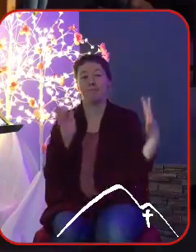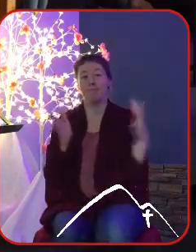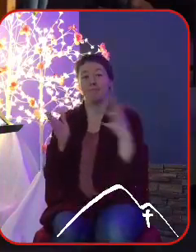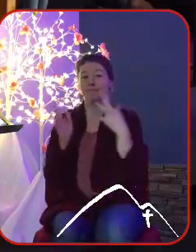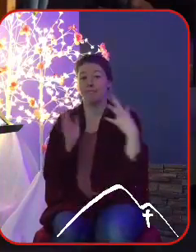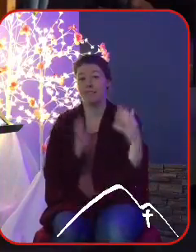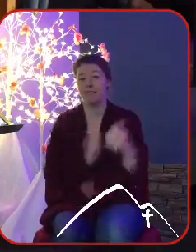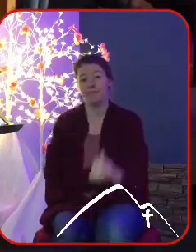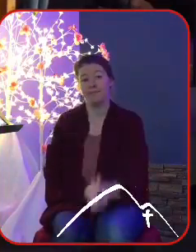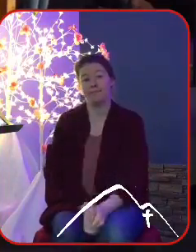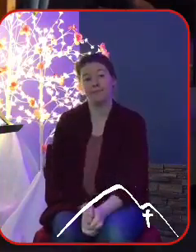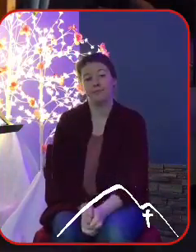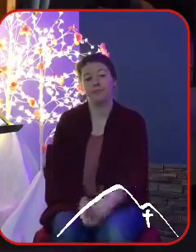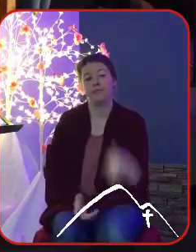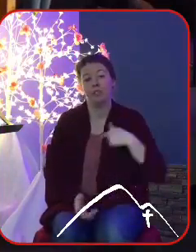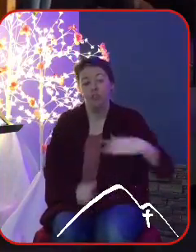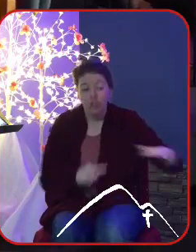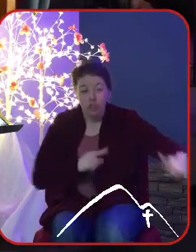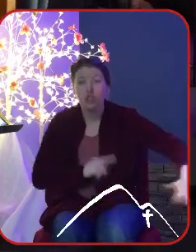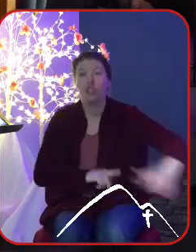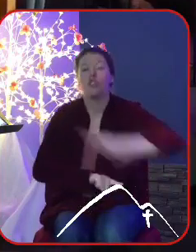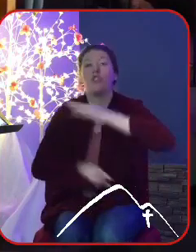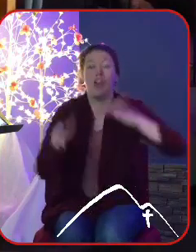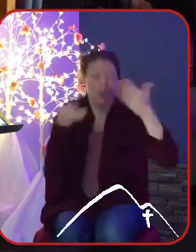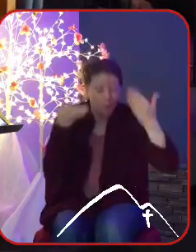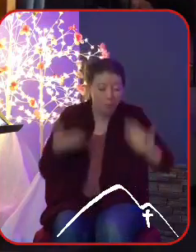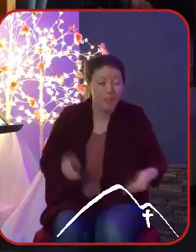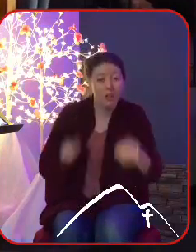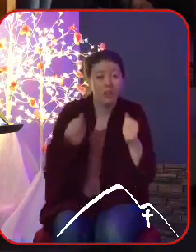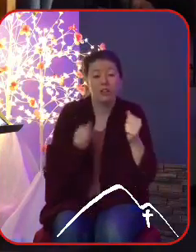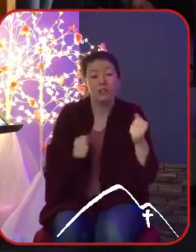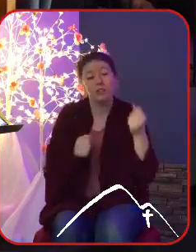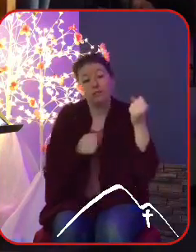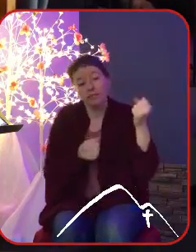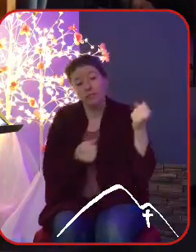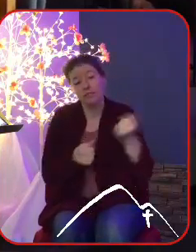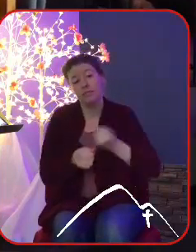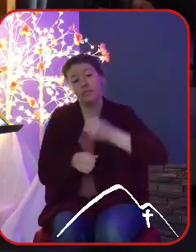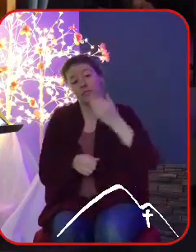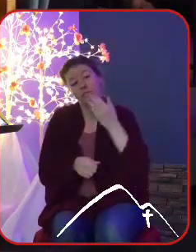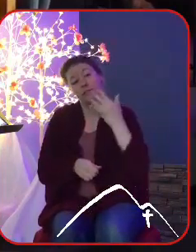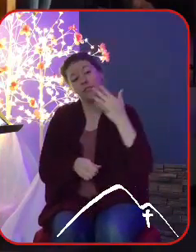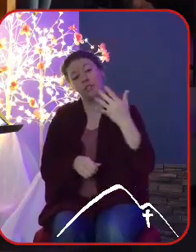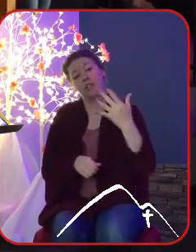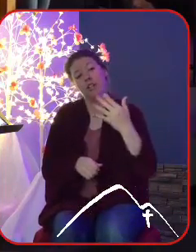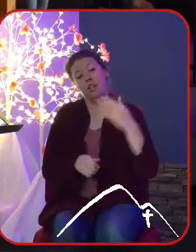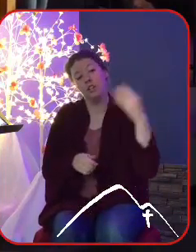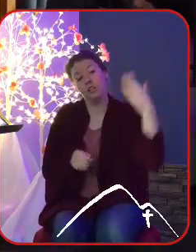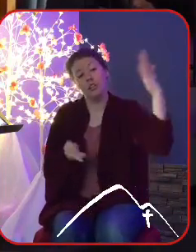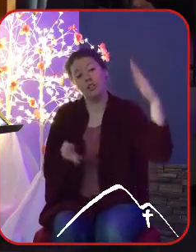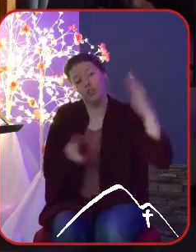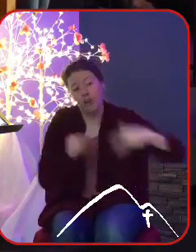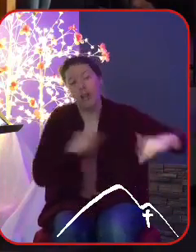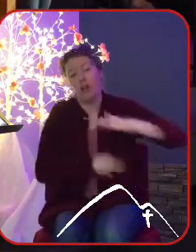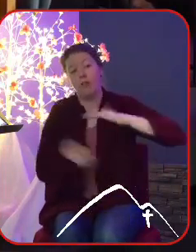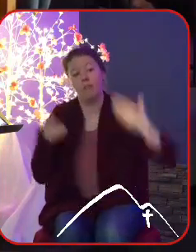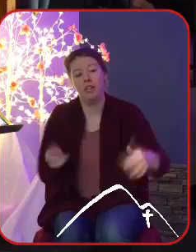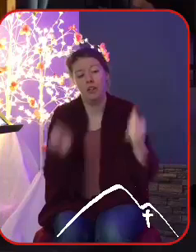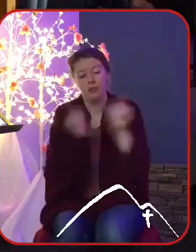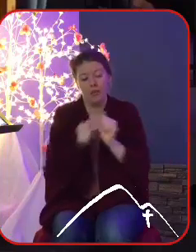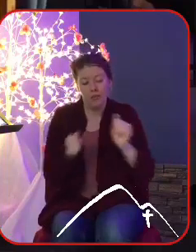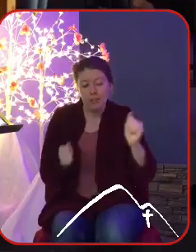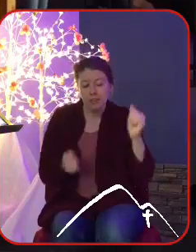You unravel me with a melody. You surround